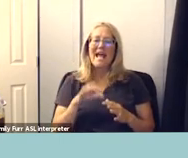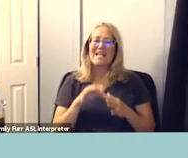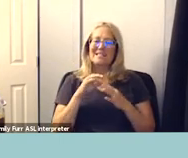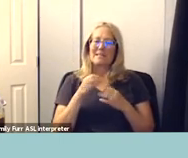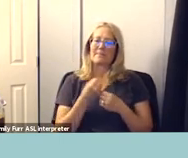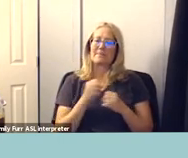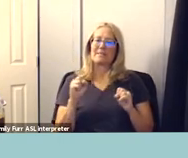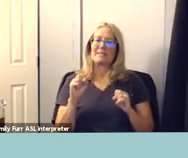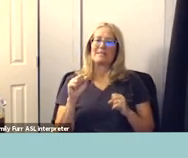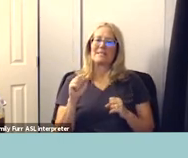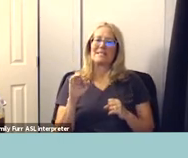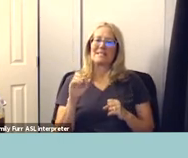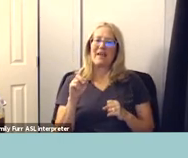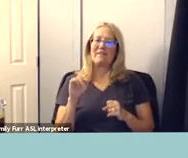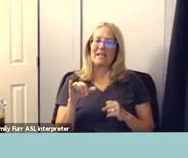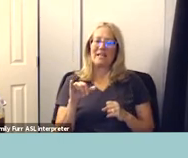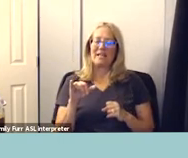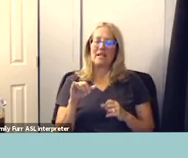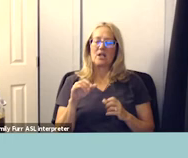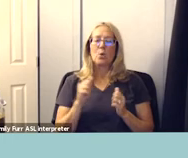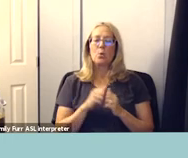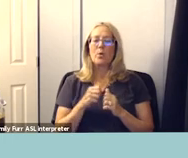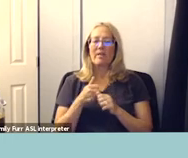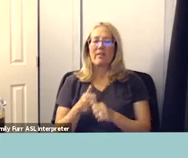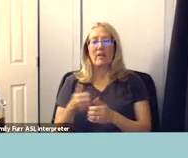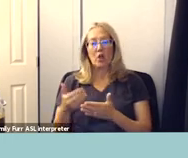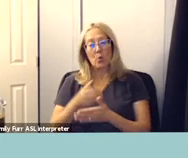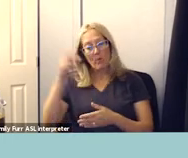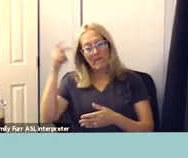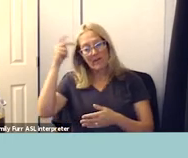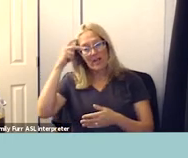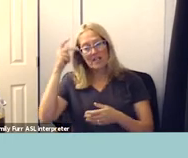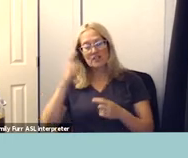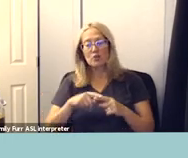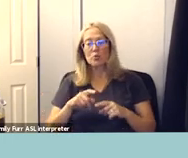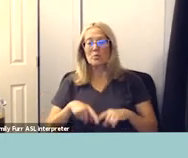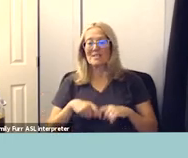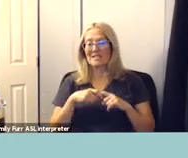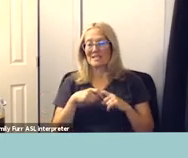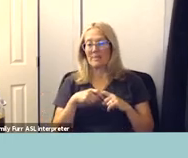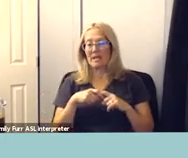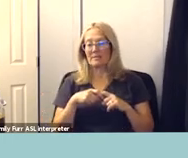the new philosophy to suspend the student just because you can